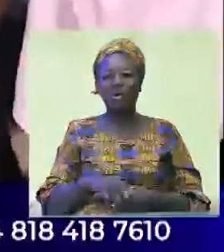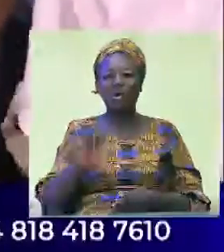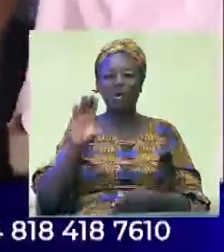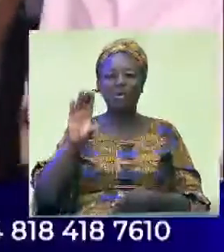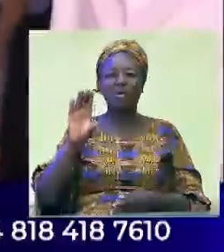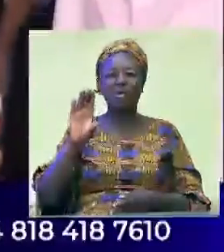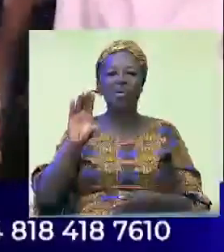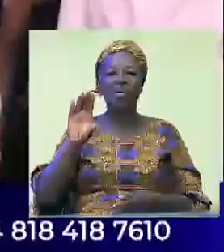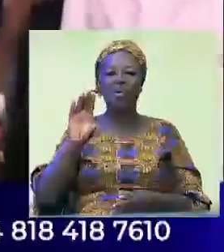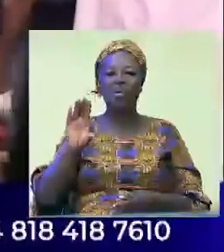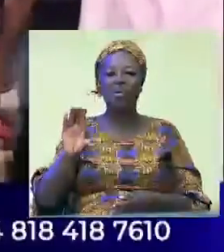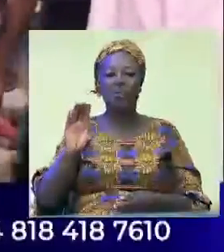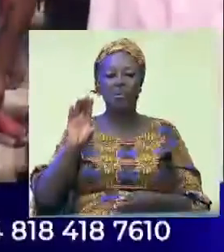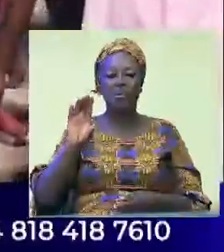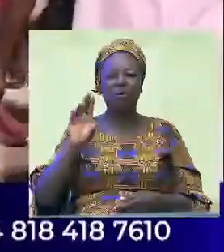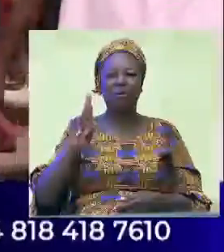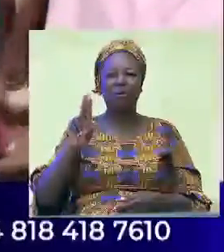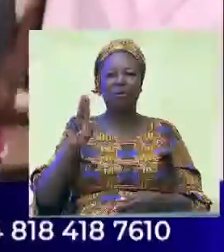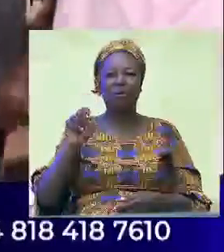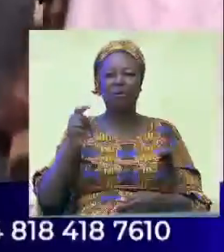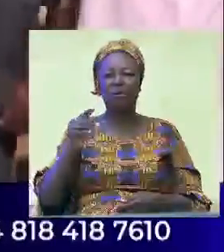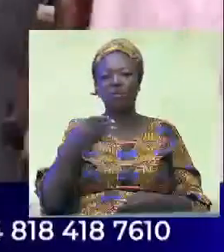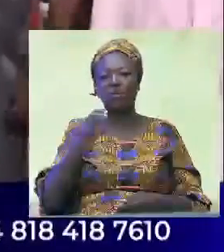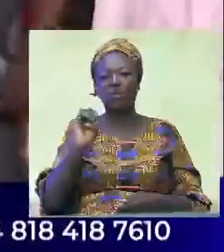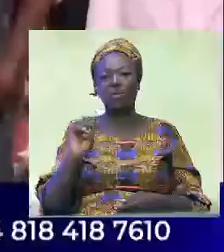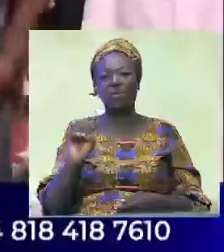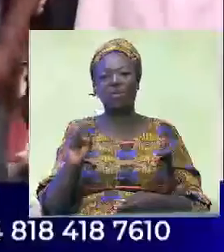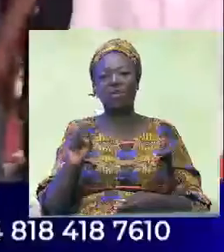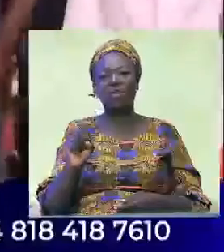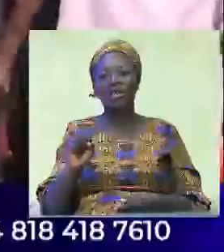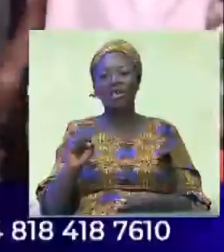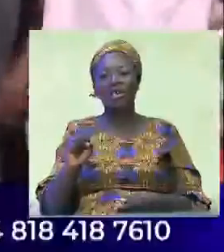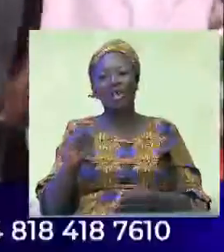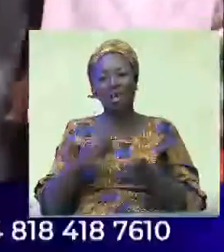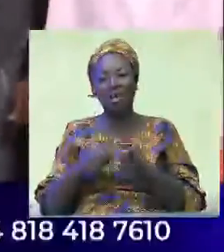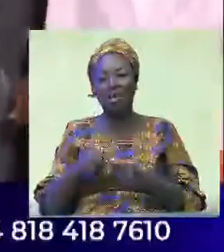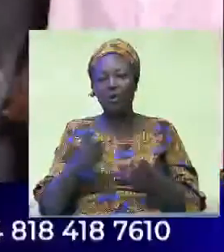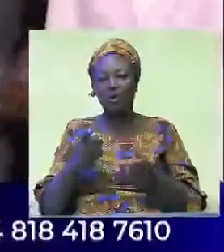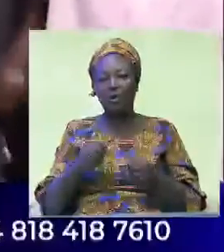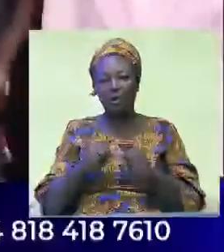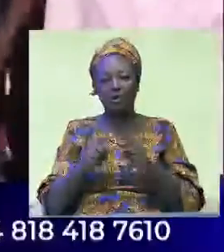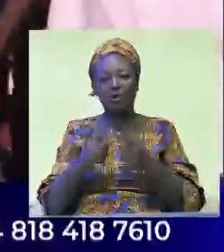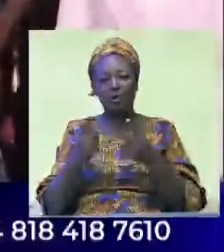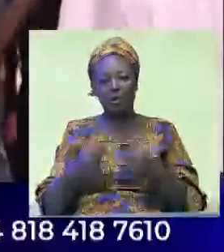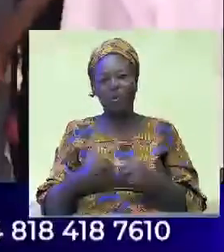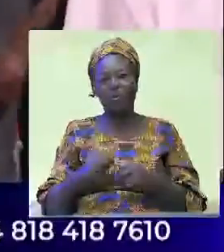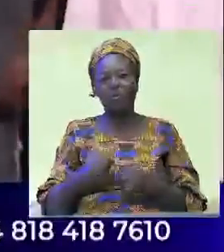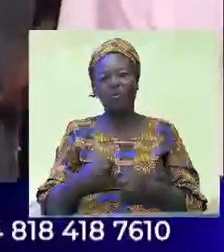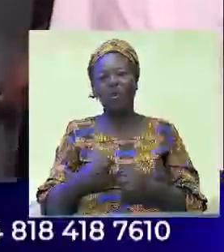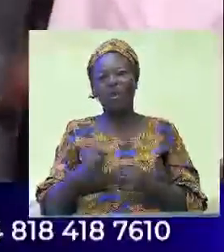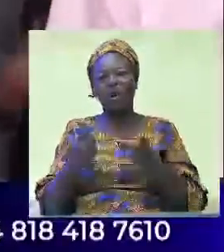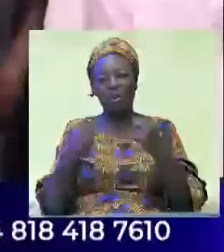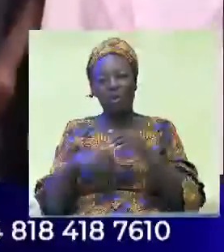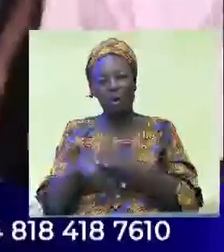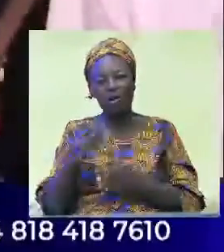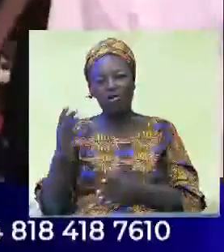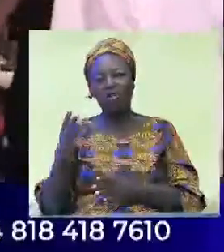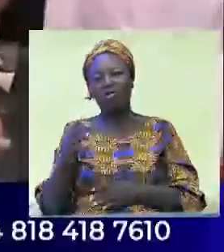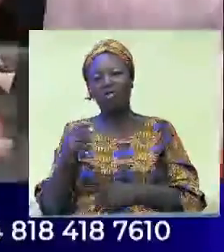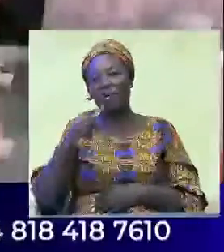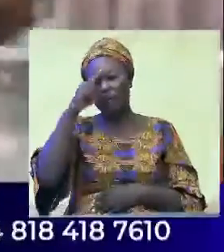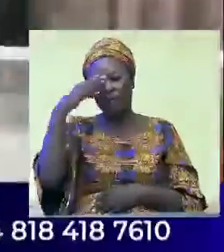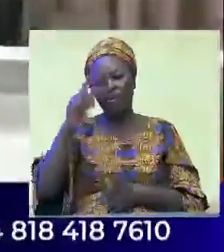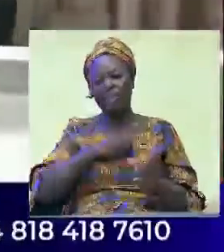It is happening. It has happened. Keep coming, keep coming, keep coming. Bring them to hall